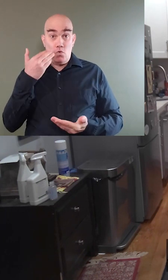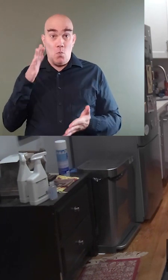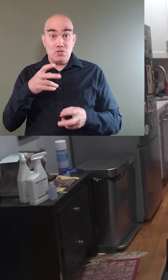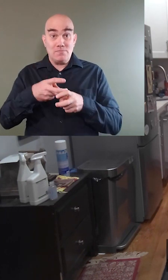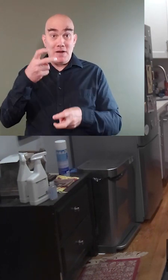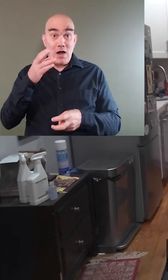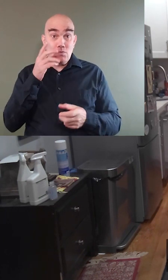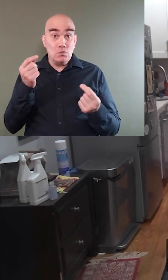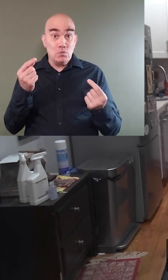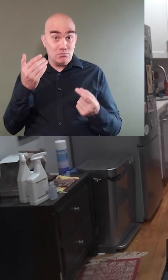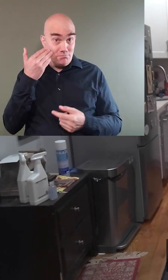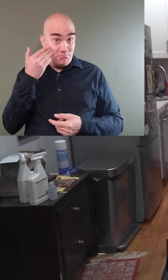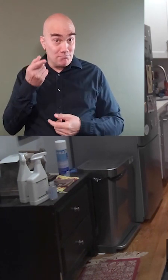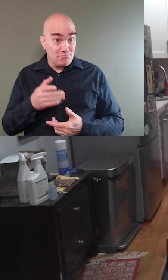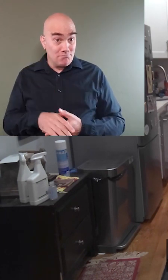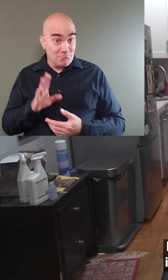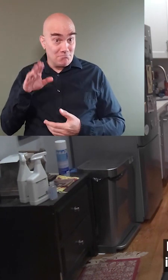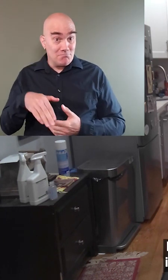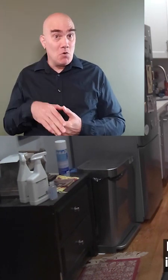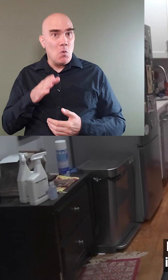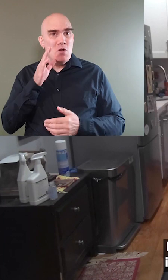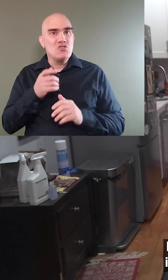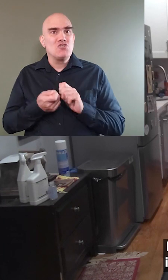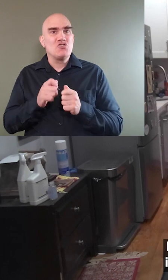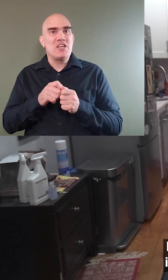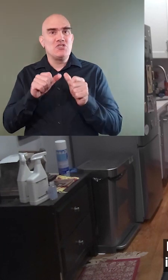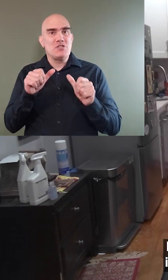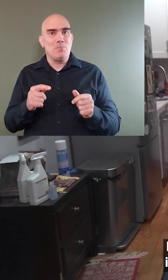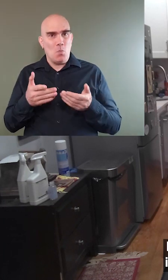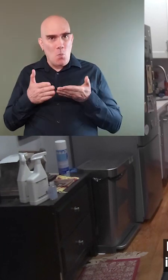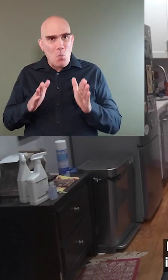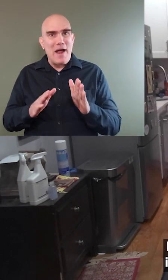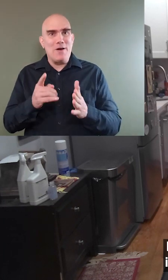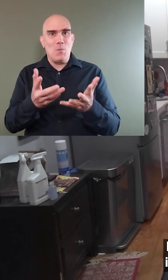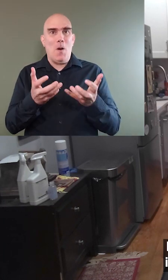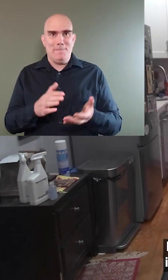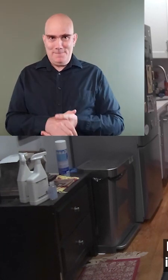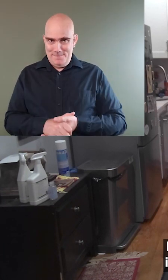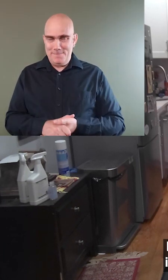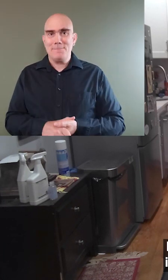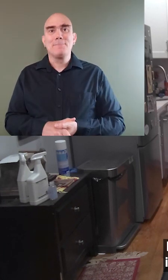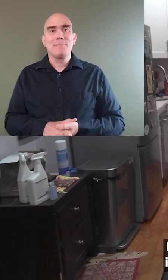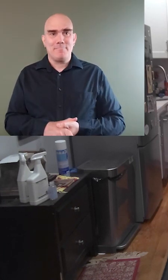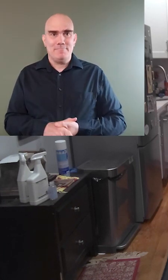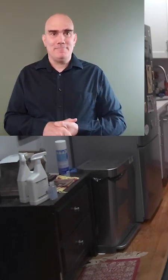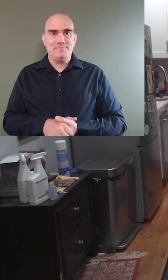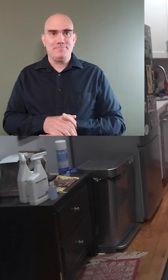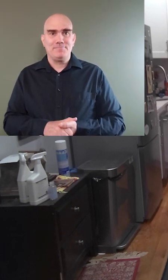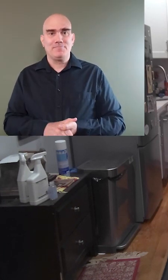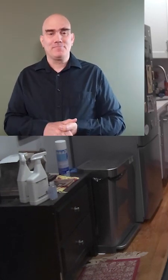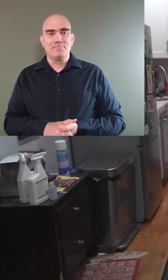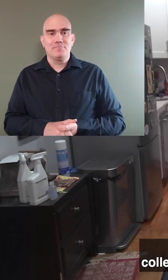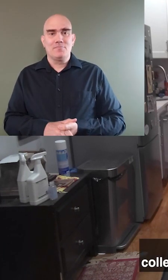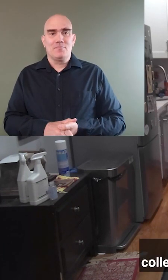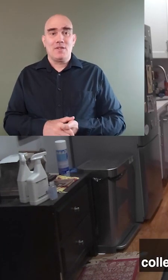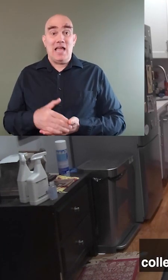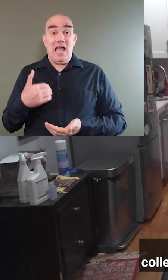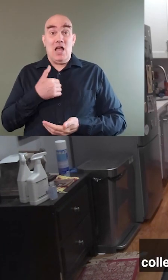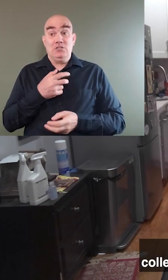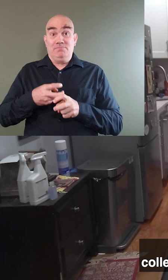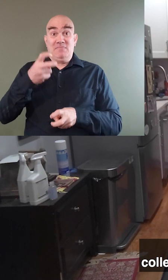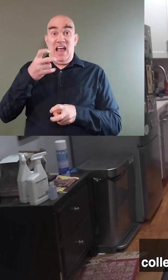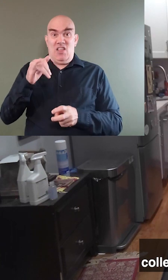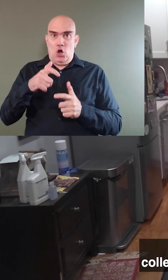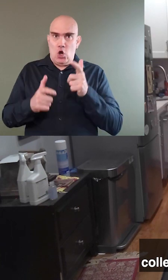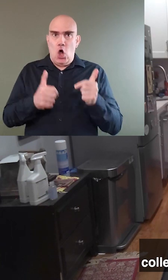what your spine's going to do? It's going to change shape in the way that you want. Our